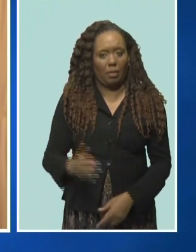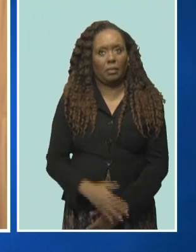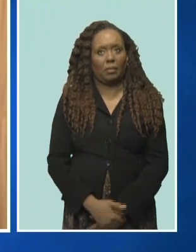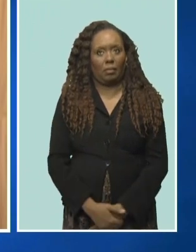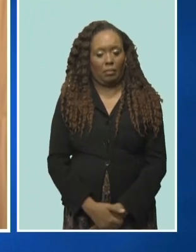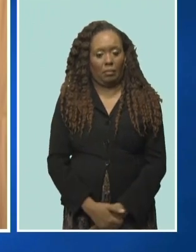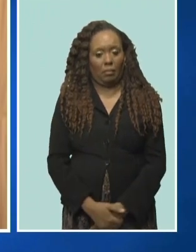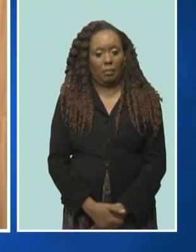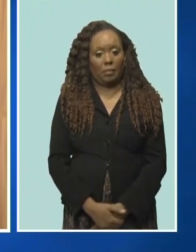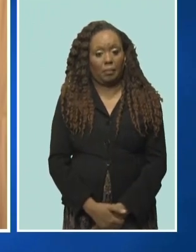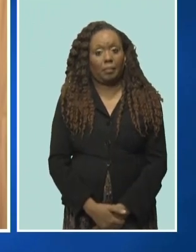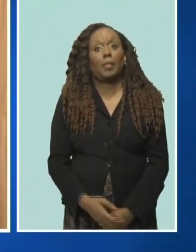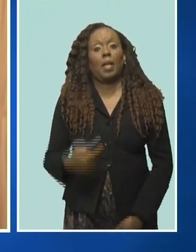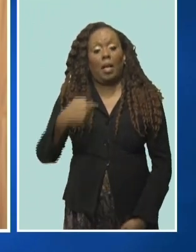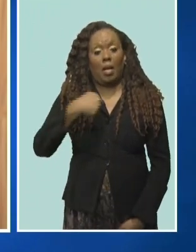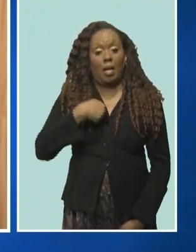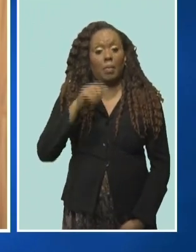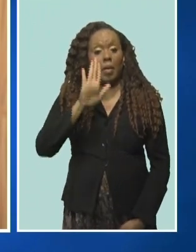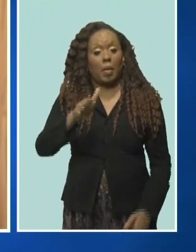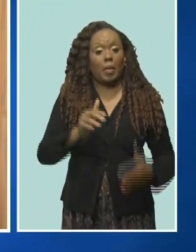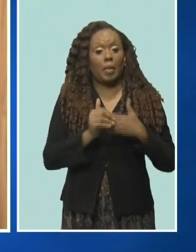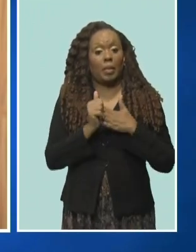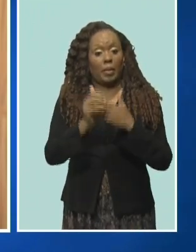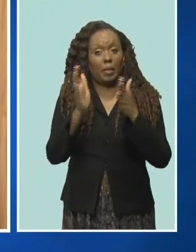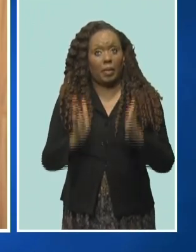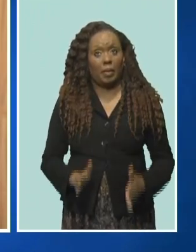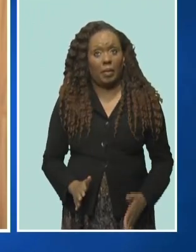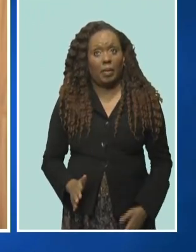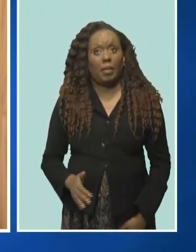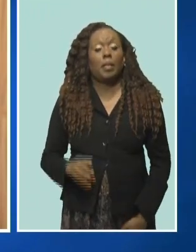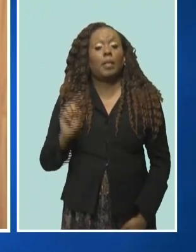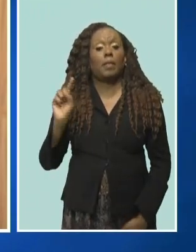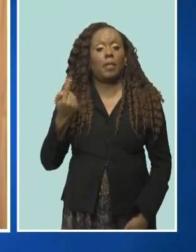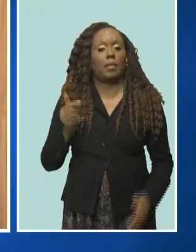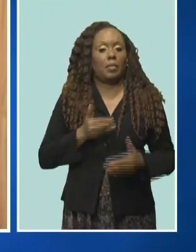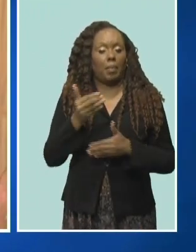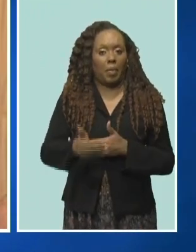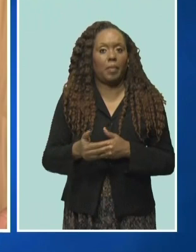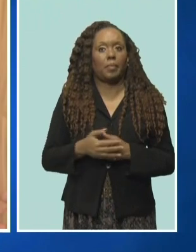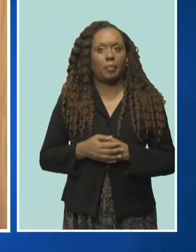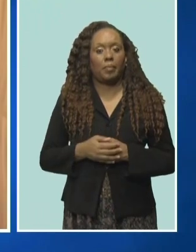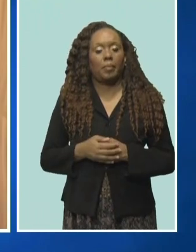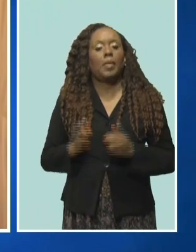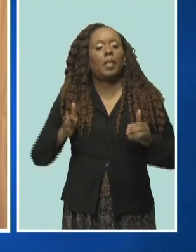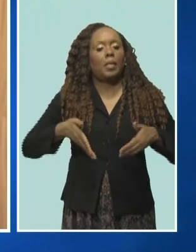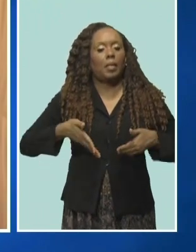as your leader, I pledge to take the first step. As I say to Bajans,